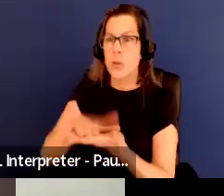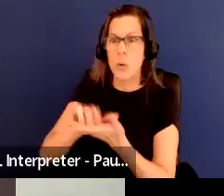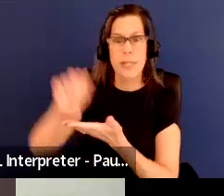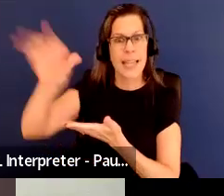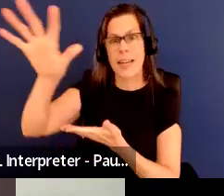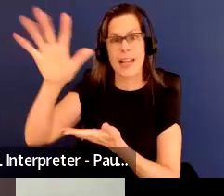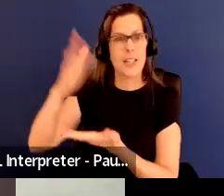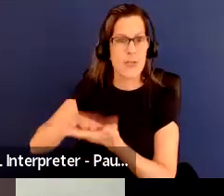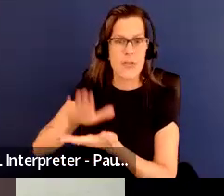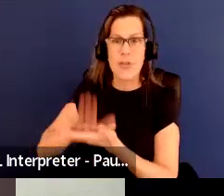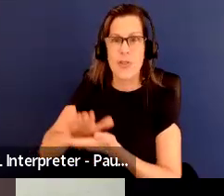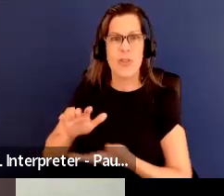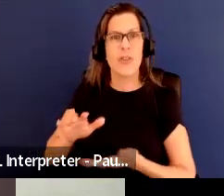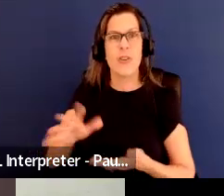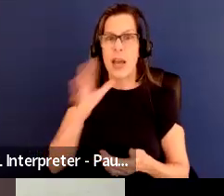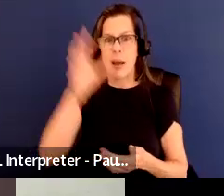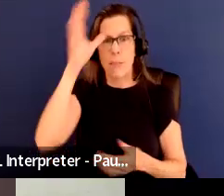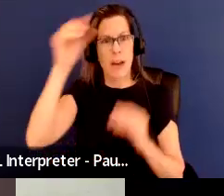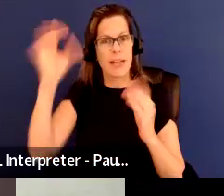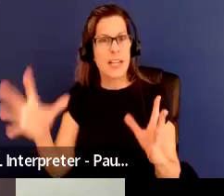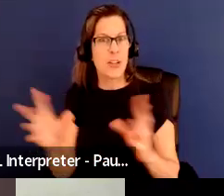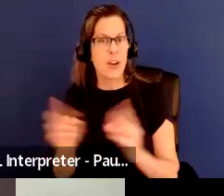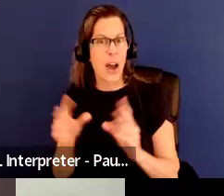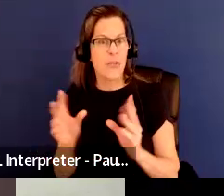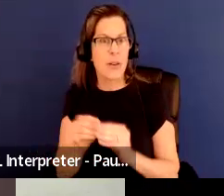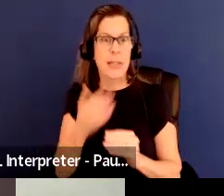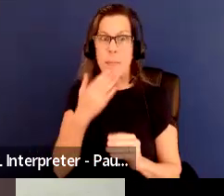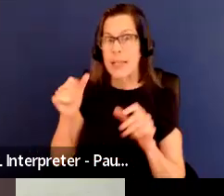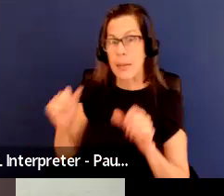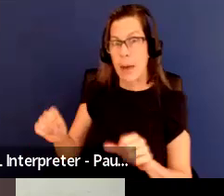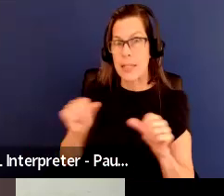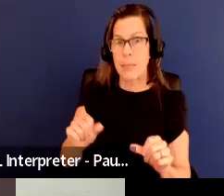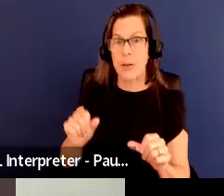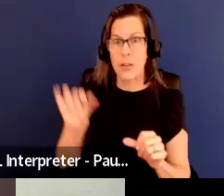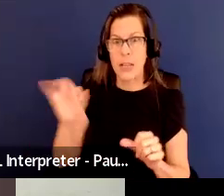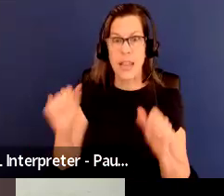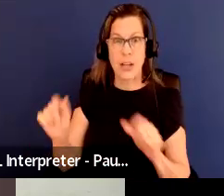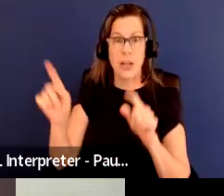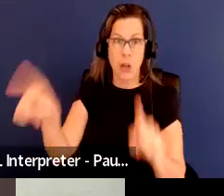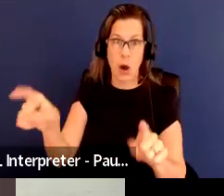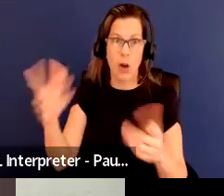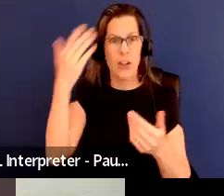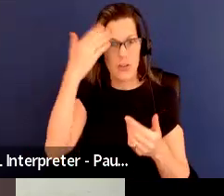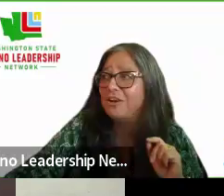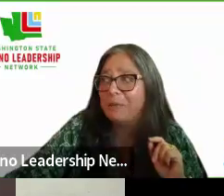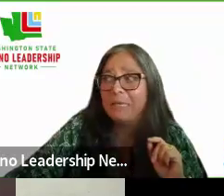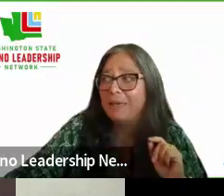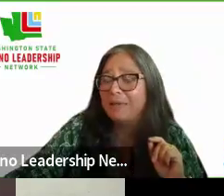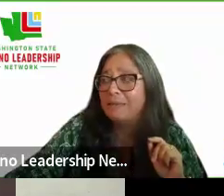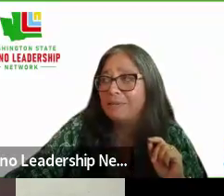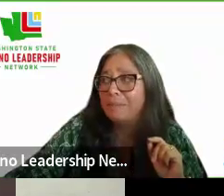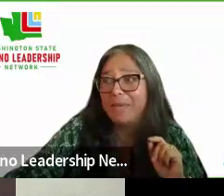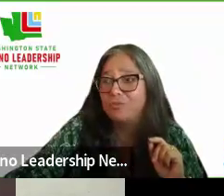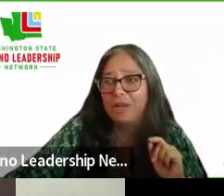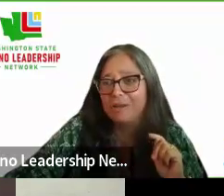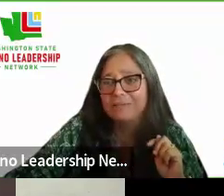school, parent-teacher conferences as best they could when they could attend, really just